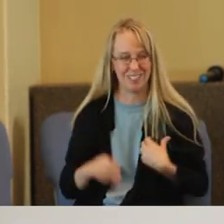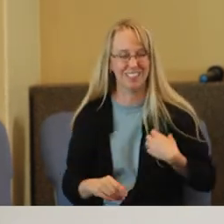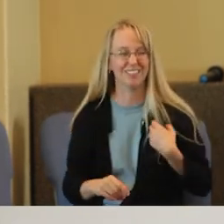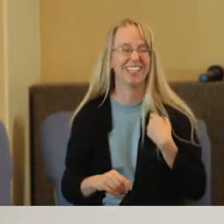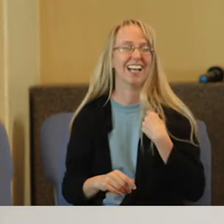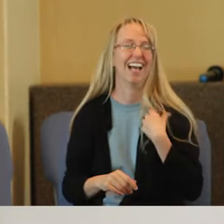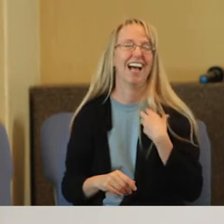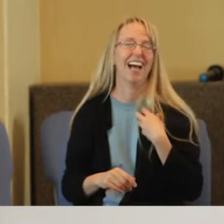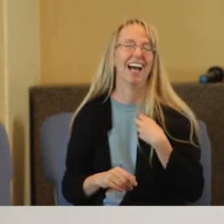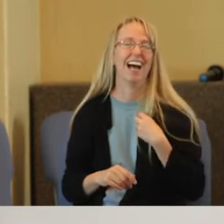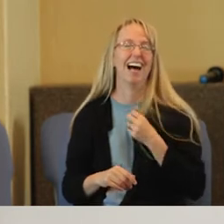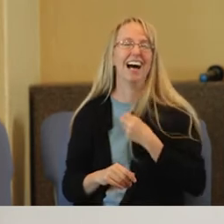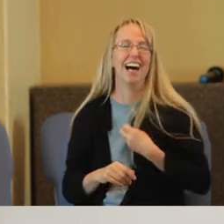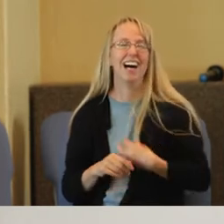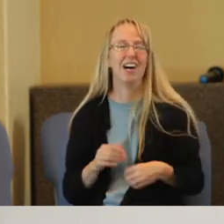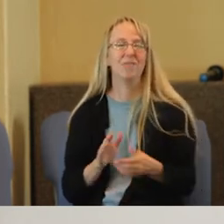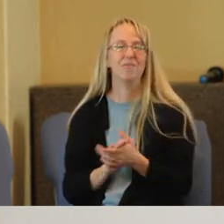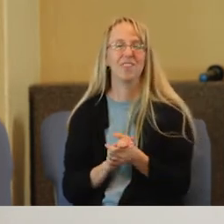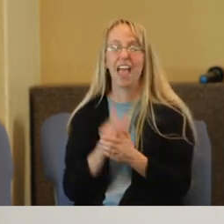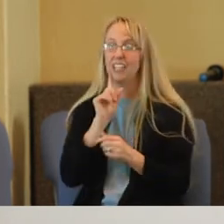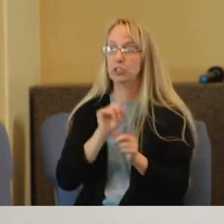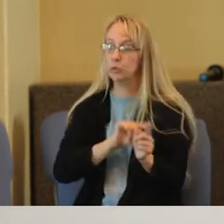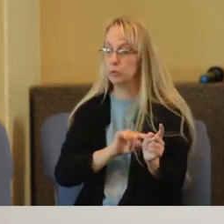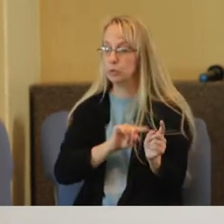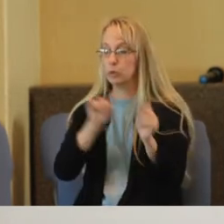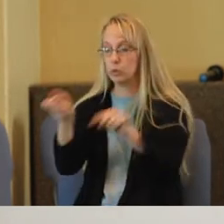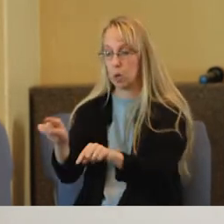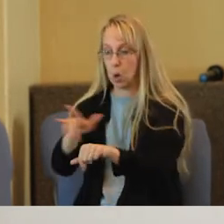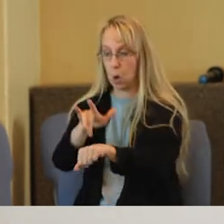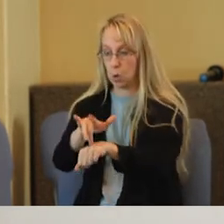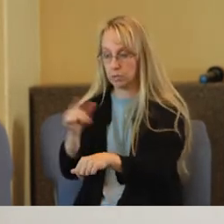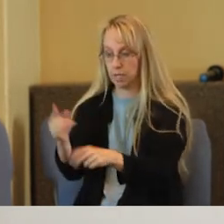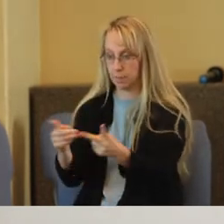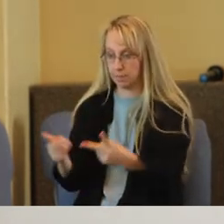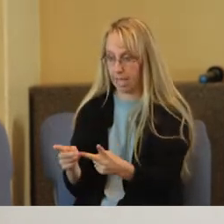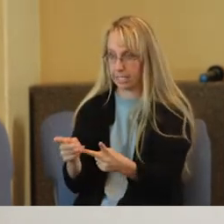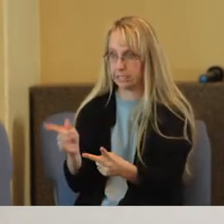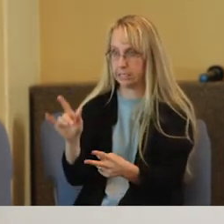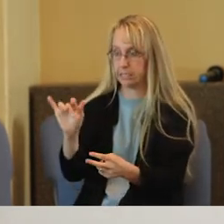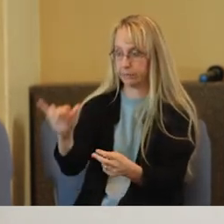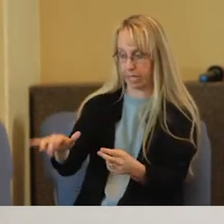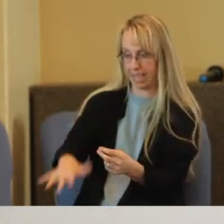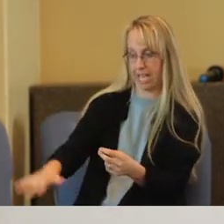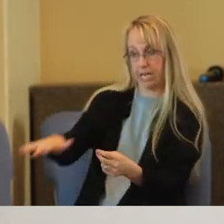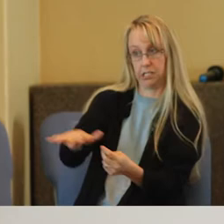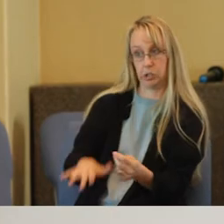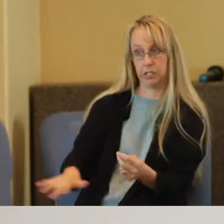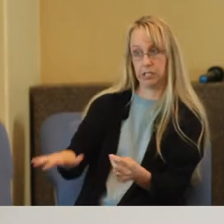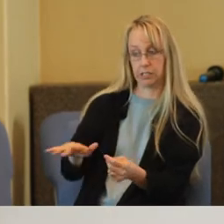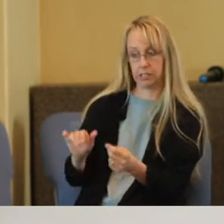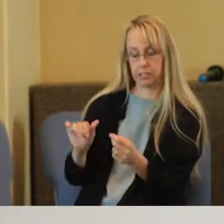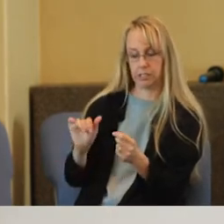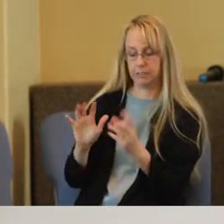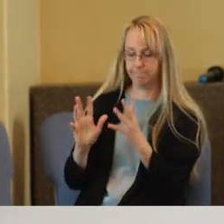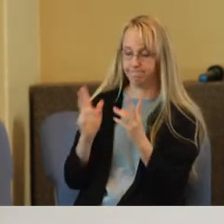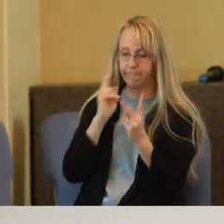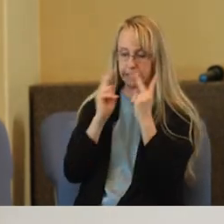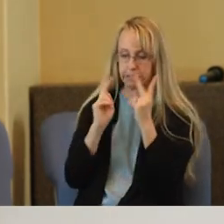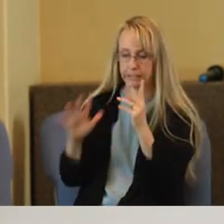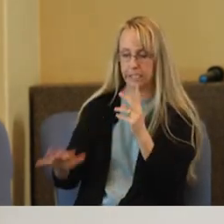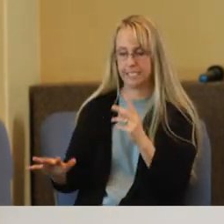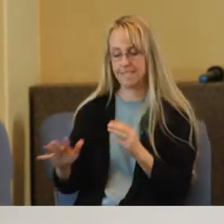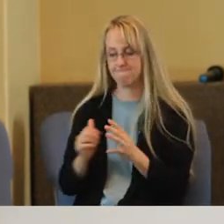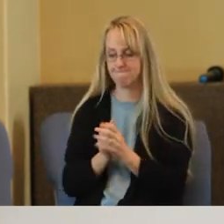So... And to go someplace like they're going and to be able to see all